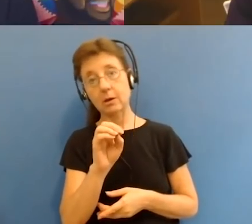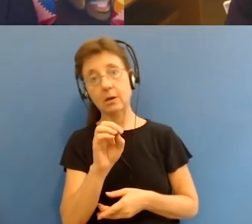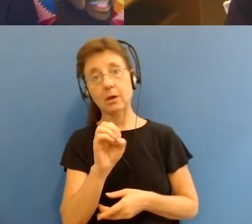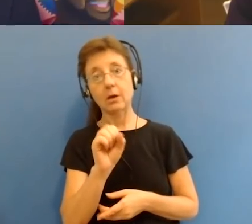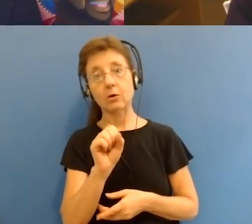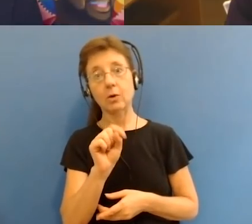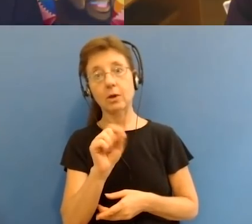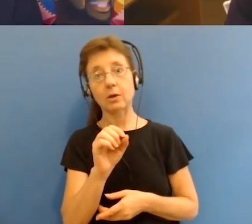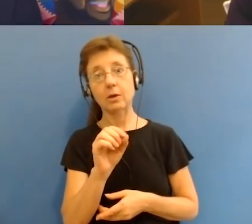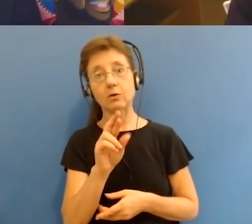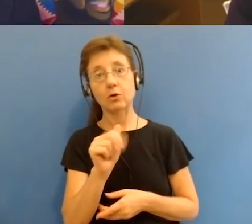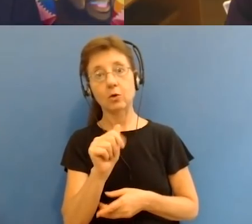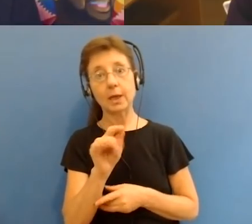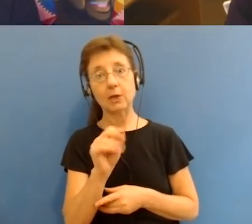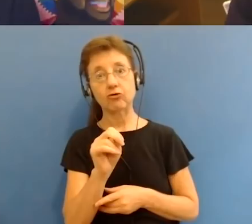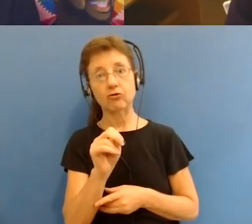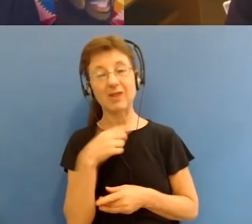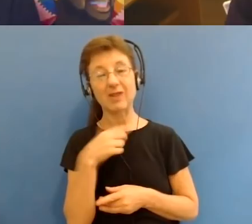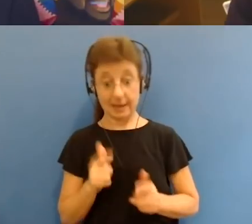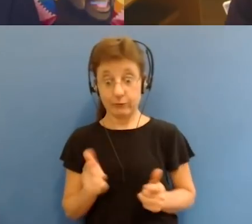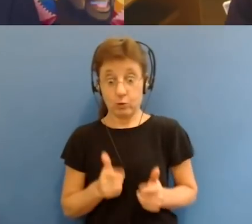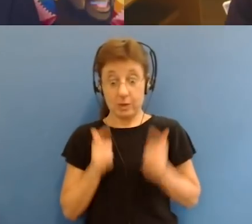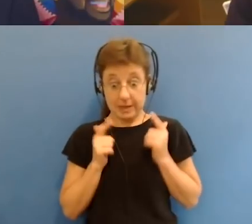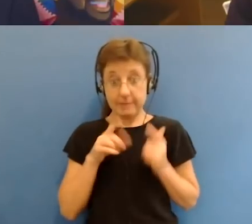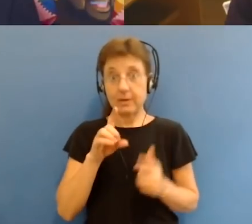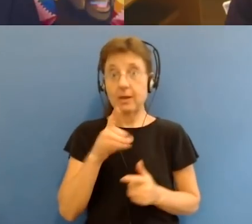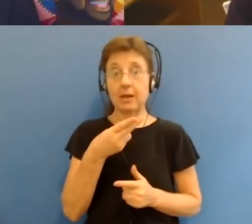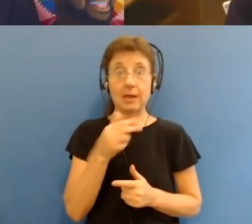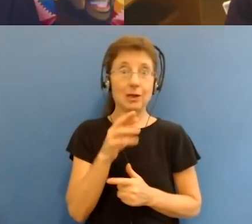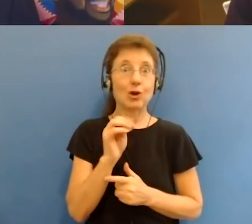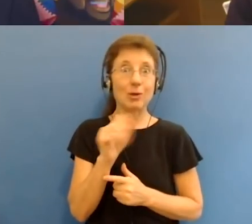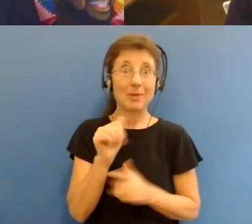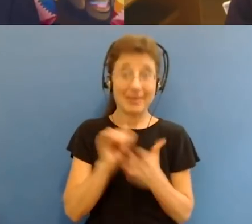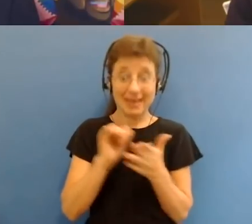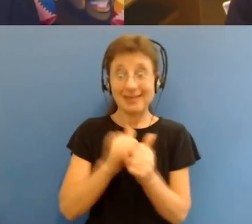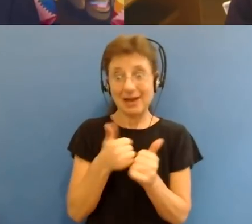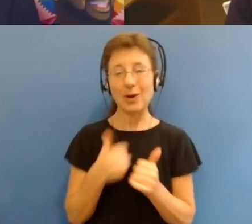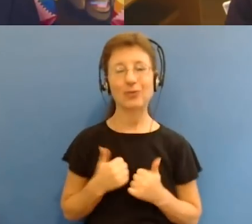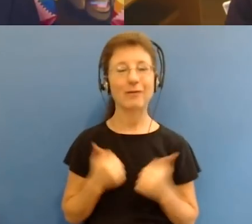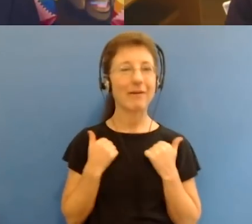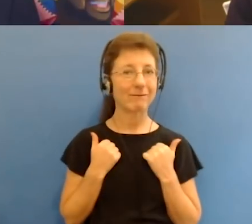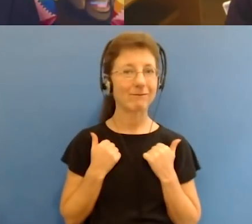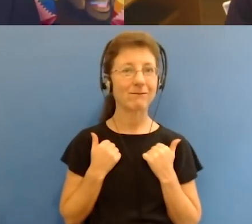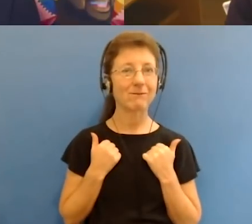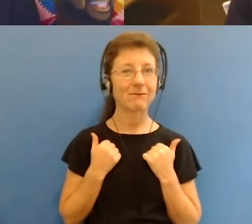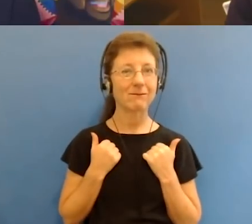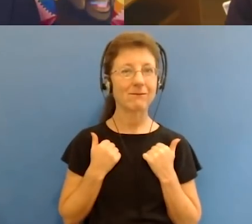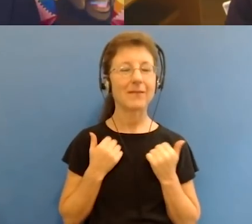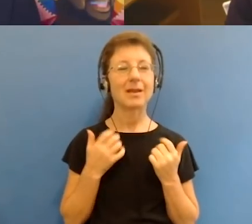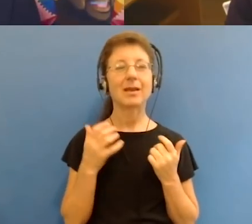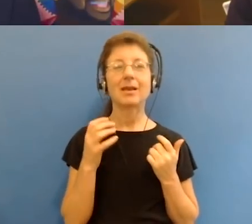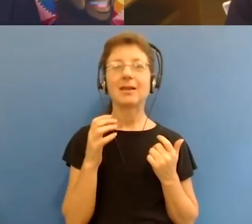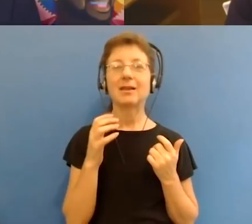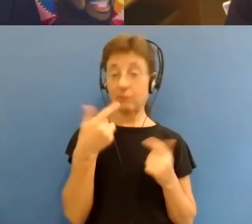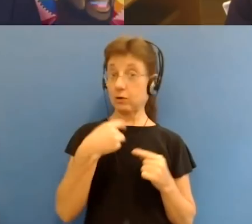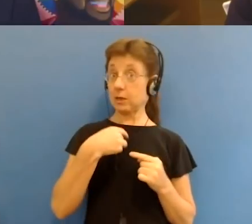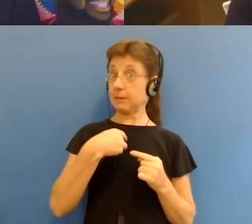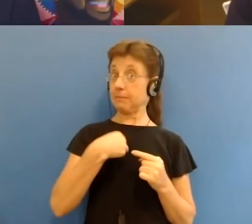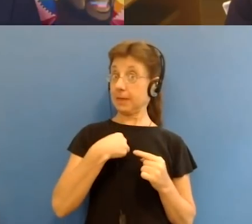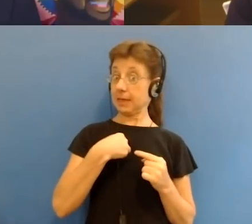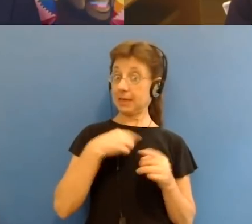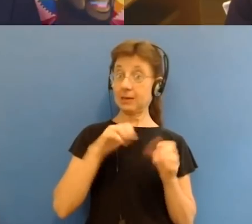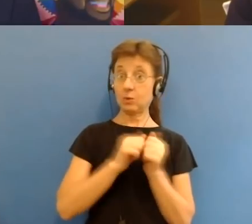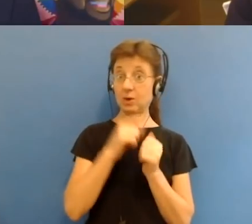I have to live the Dharma. That's the only way that I survive. You know, that's the only way for me in a Black